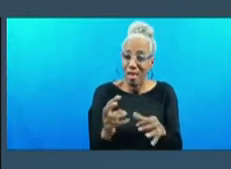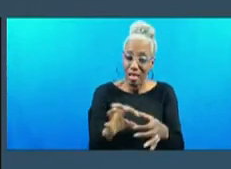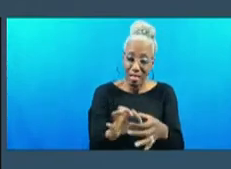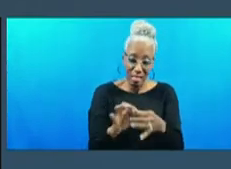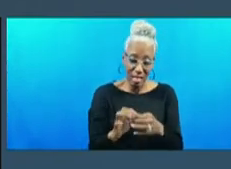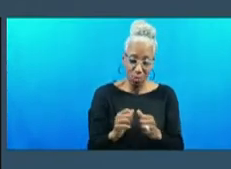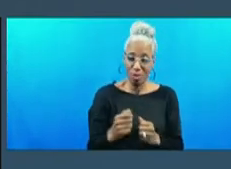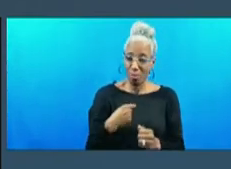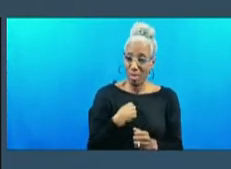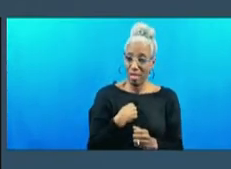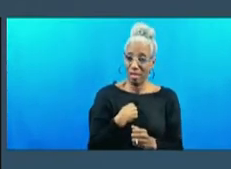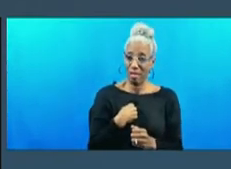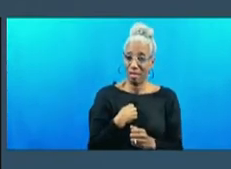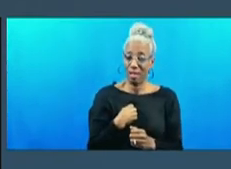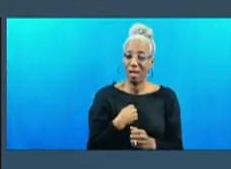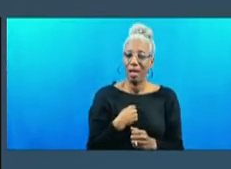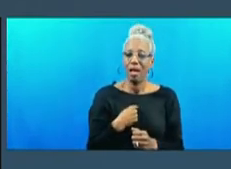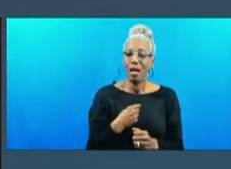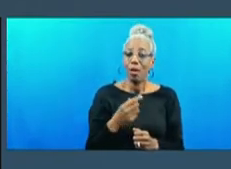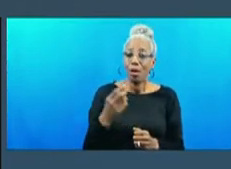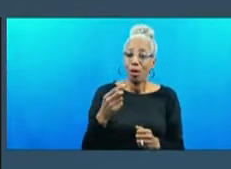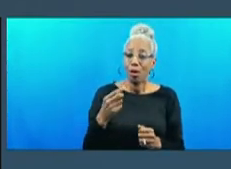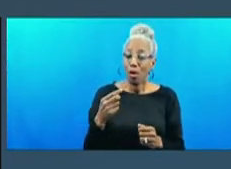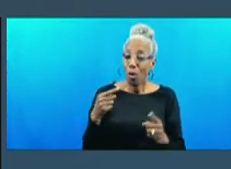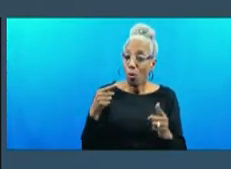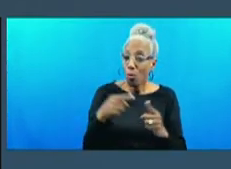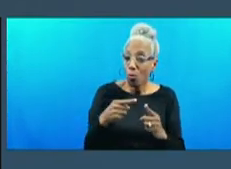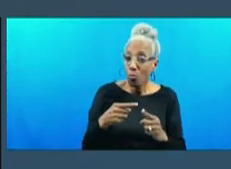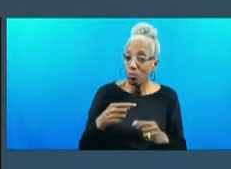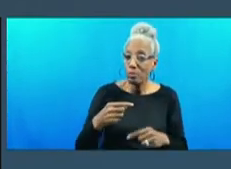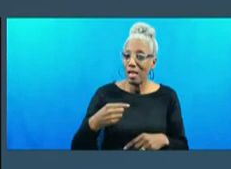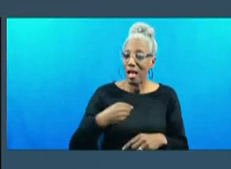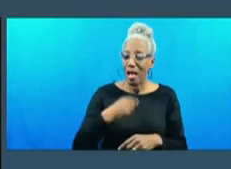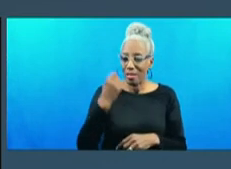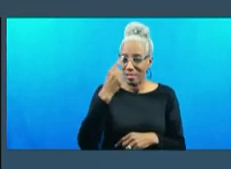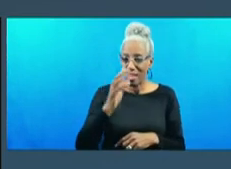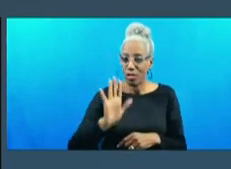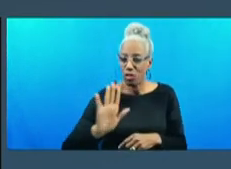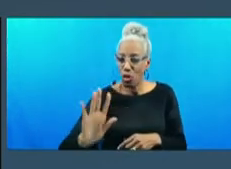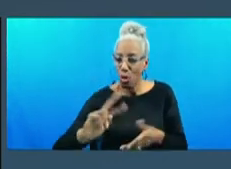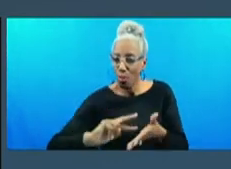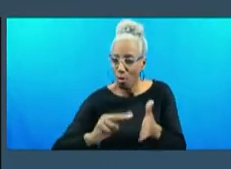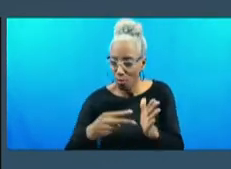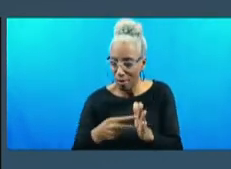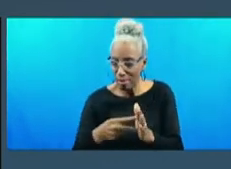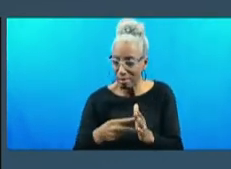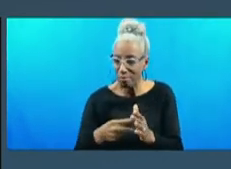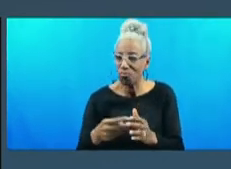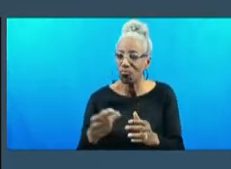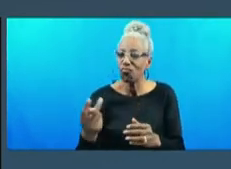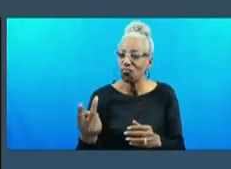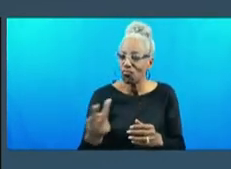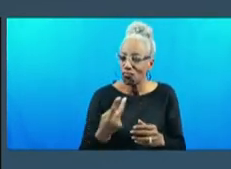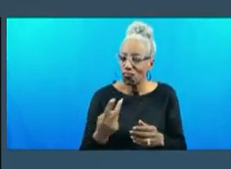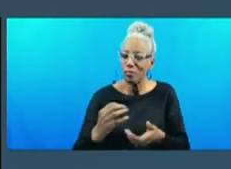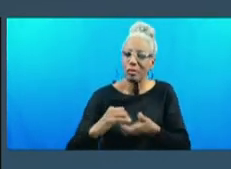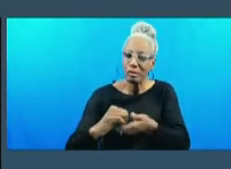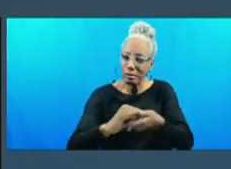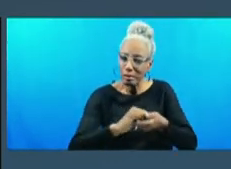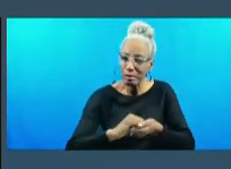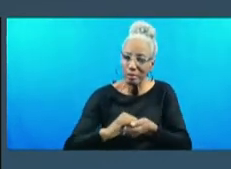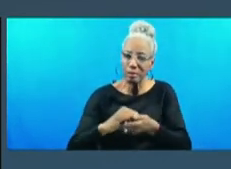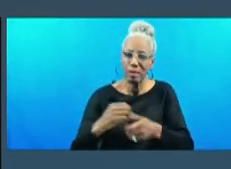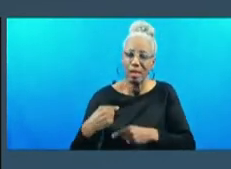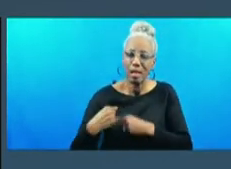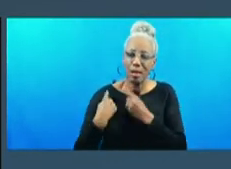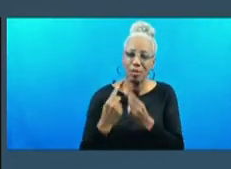their purpose, your purpose, and how we would work together to have that partnership. And so over the past 2 years, over many